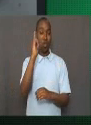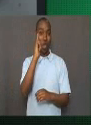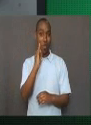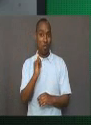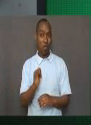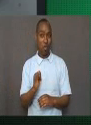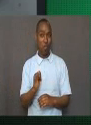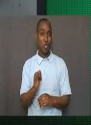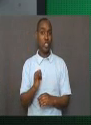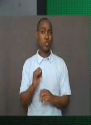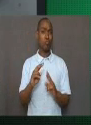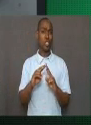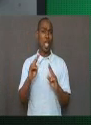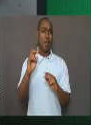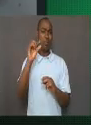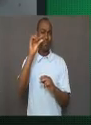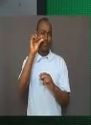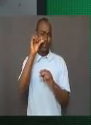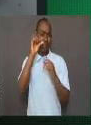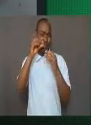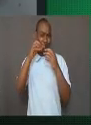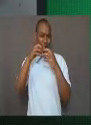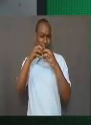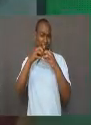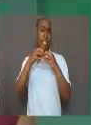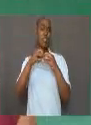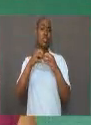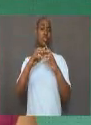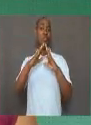permits the most detail to be observed.